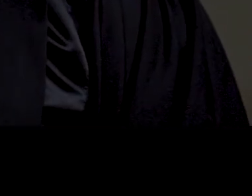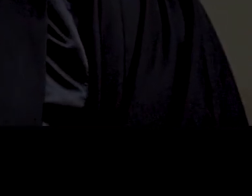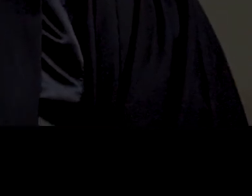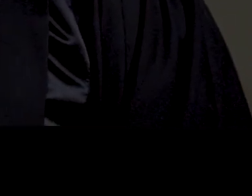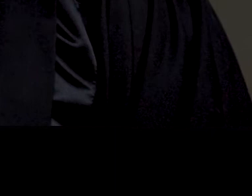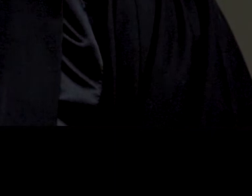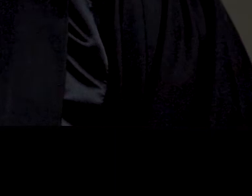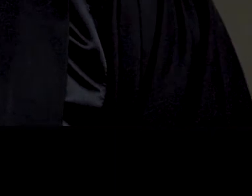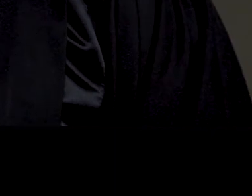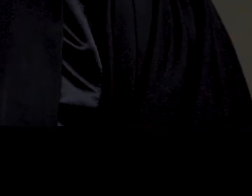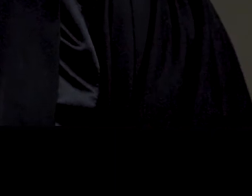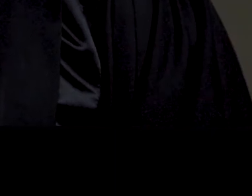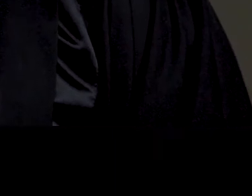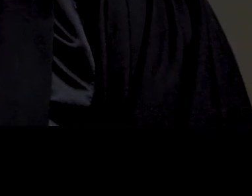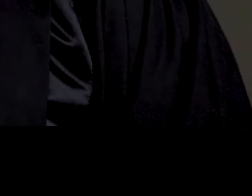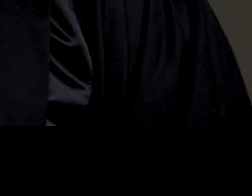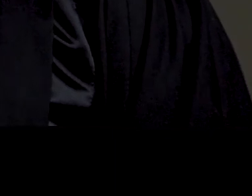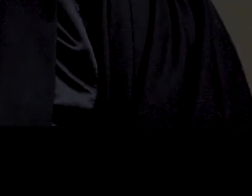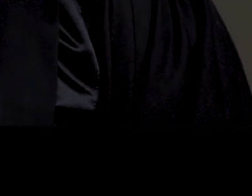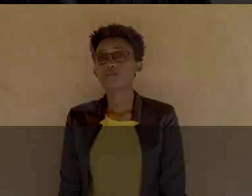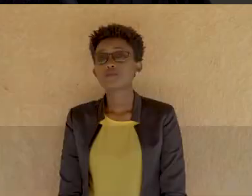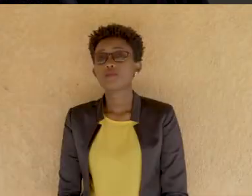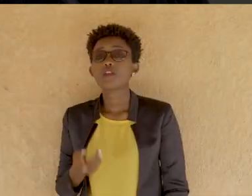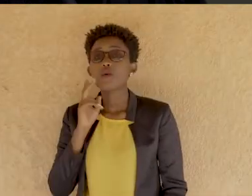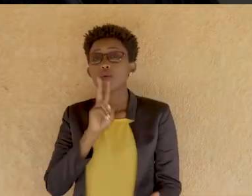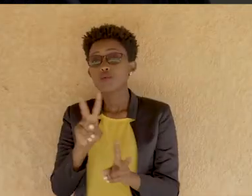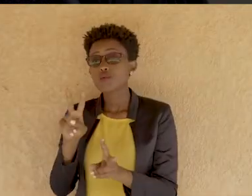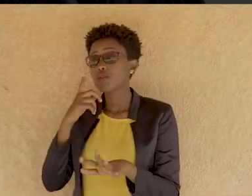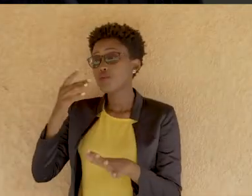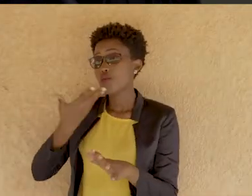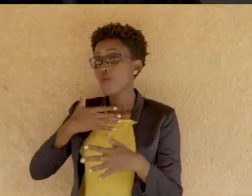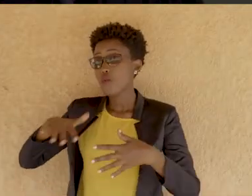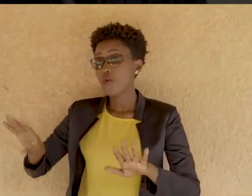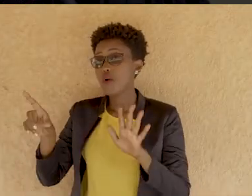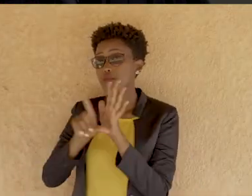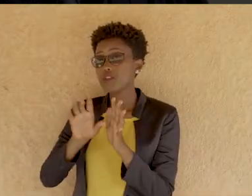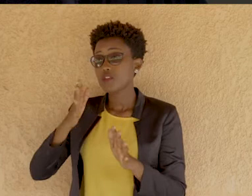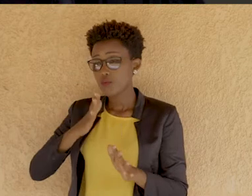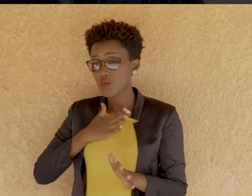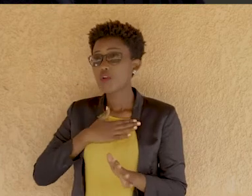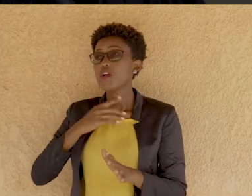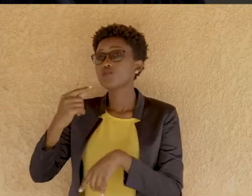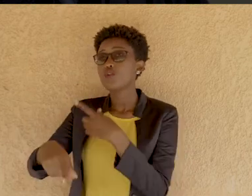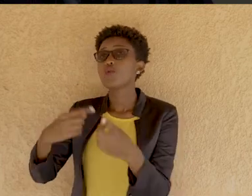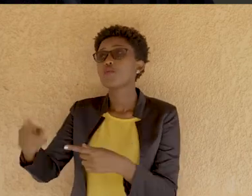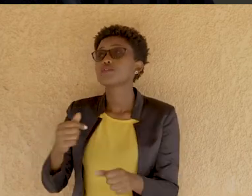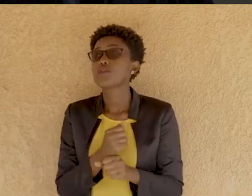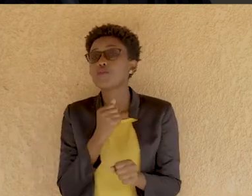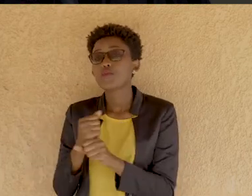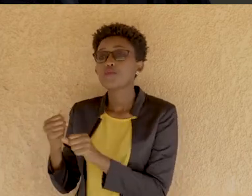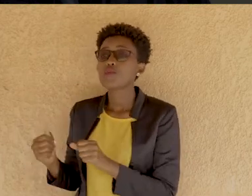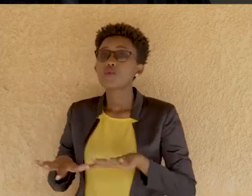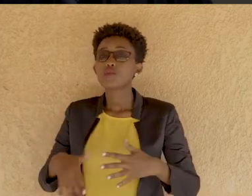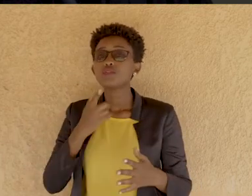twabonye ko nubwo amategeko yacu mu by'ukuri akoze neza ariko hari ikigo. We have found that even though we have good laws, more can be done in order